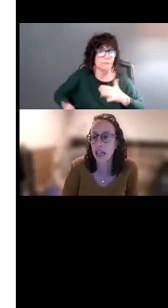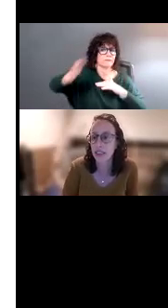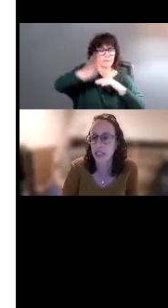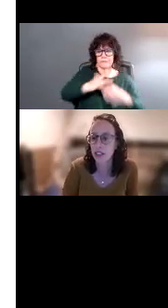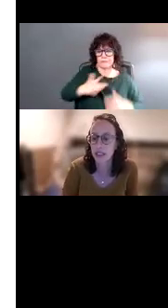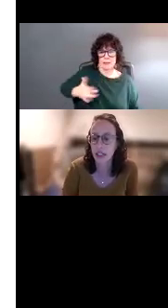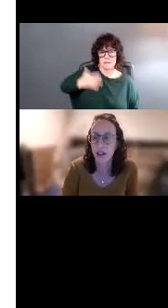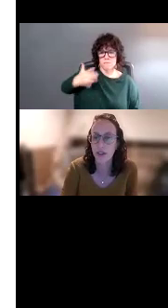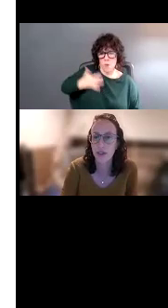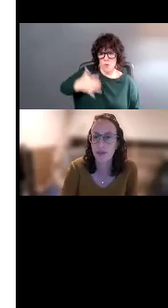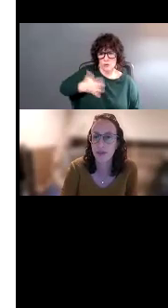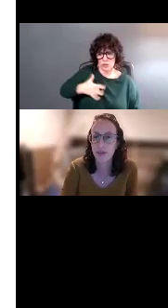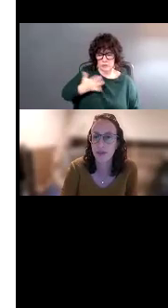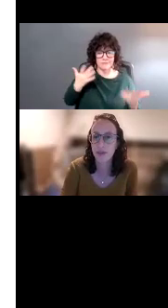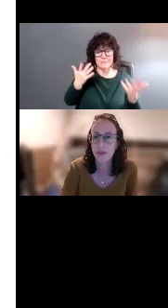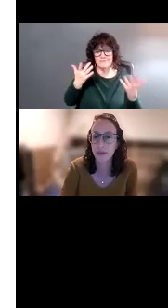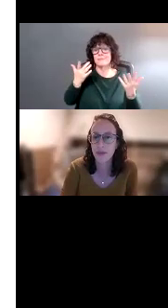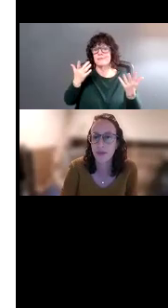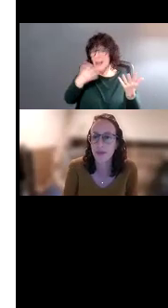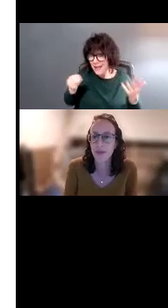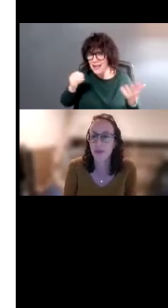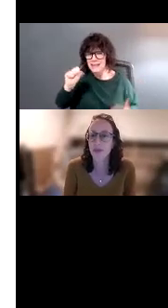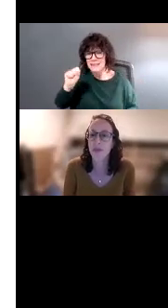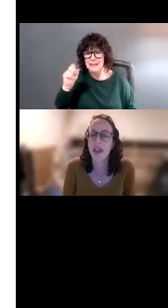about protecting yourself.